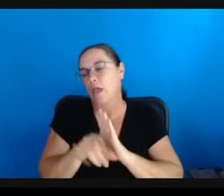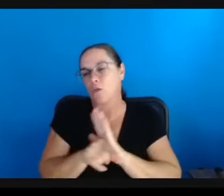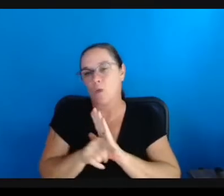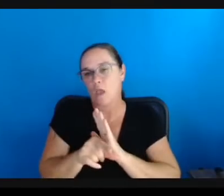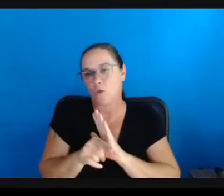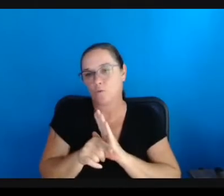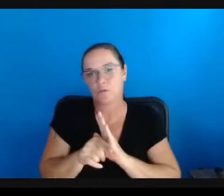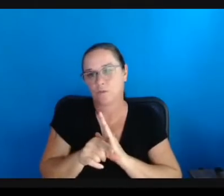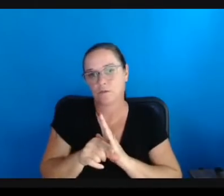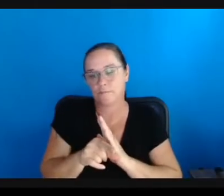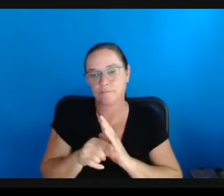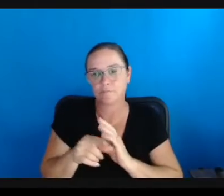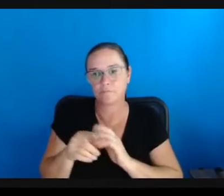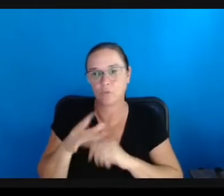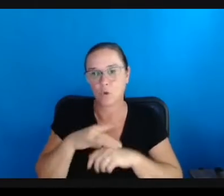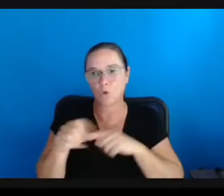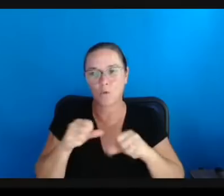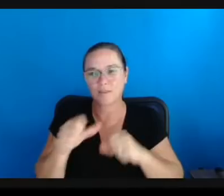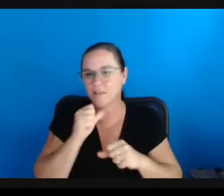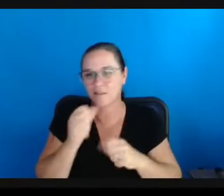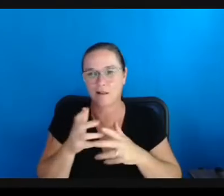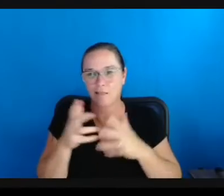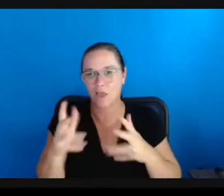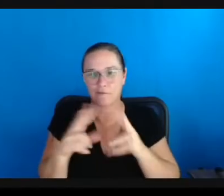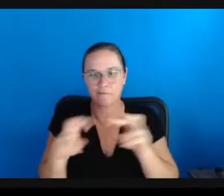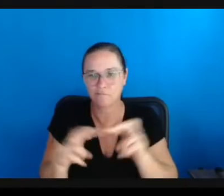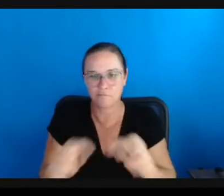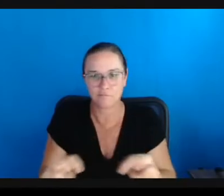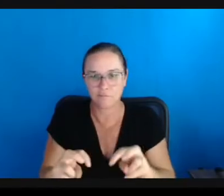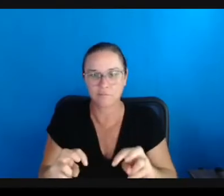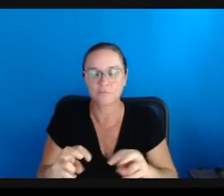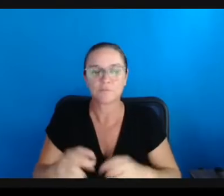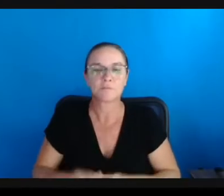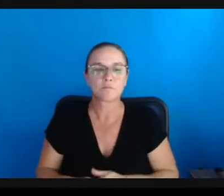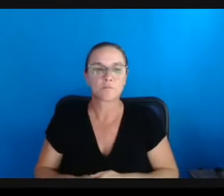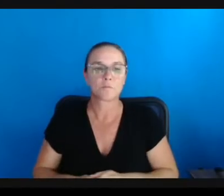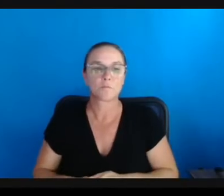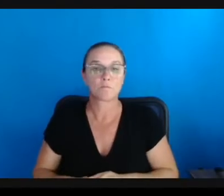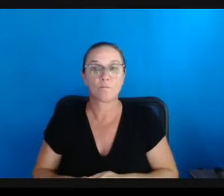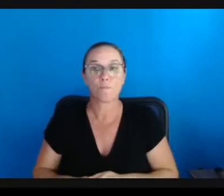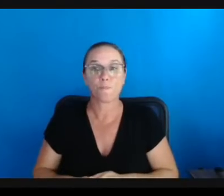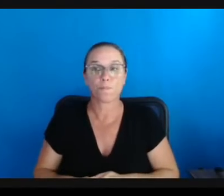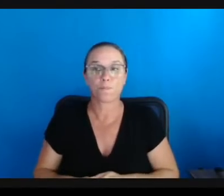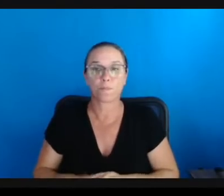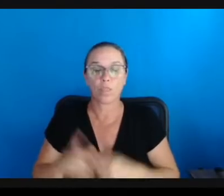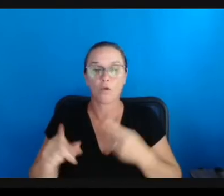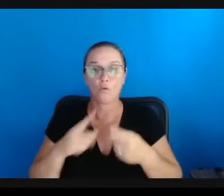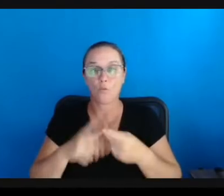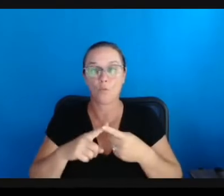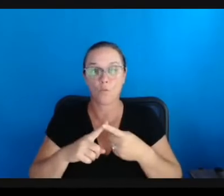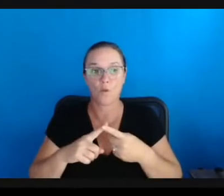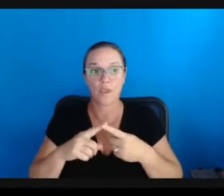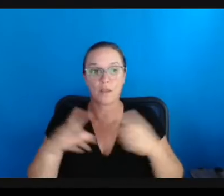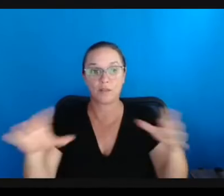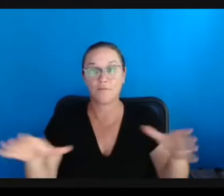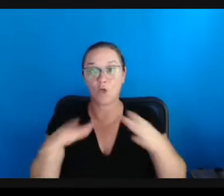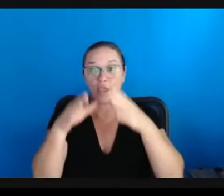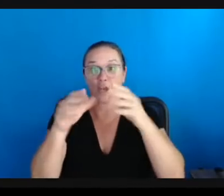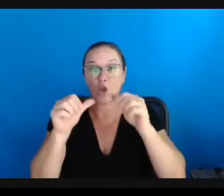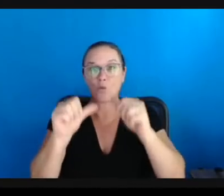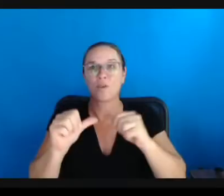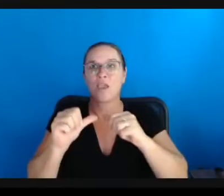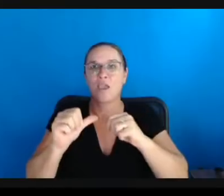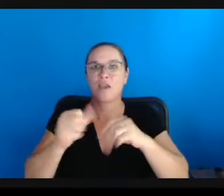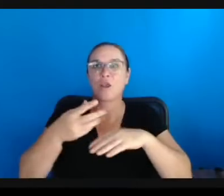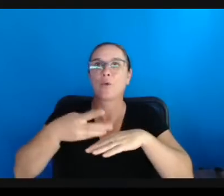to dive into here. And that's likely because when a volcano has a way to relieve its pressure through